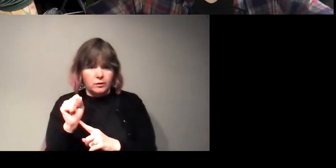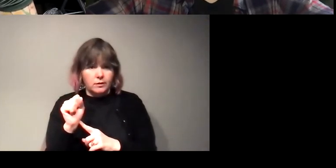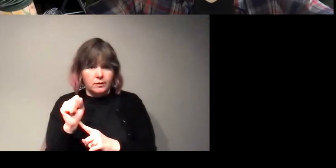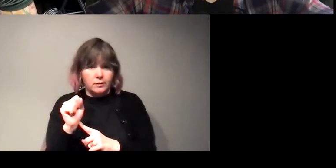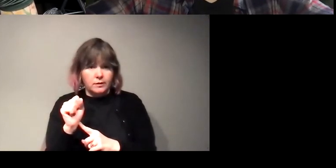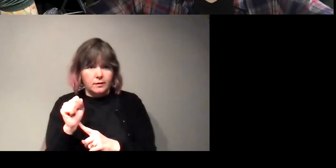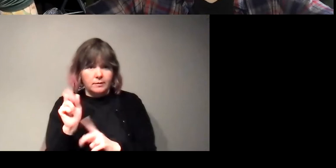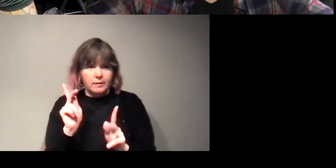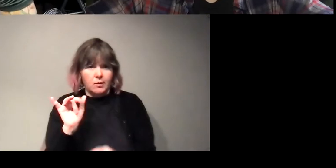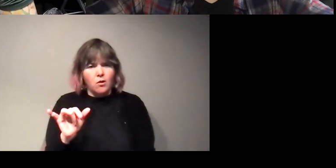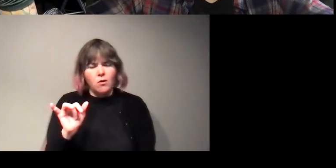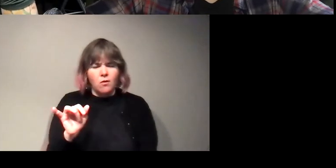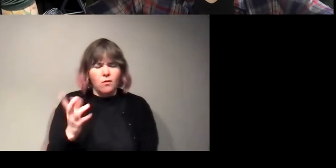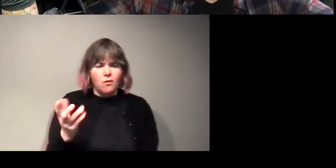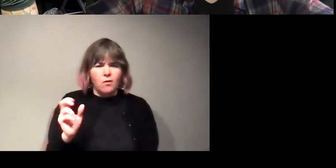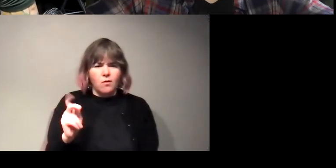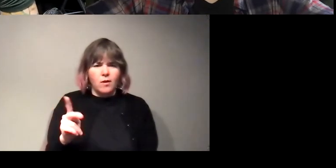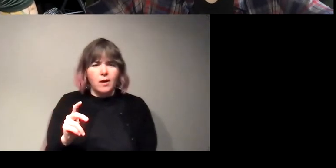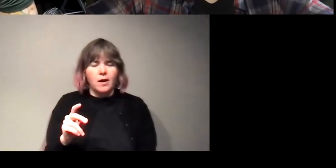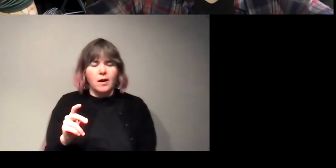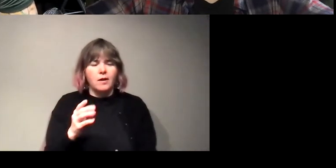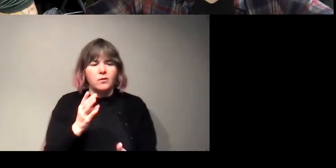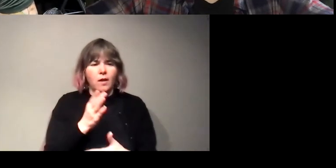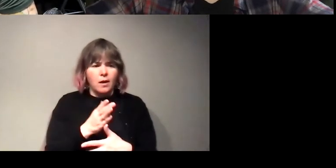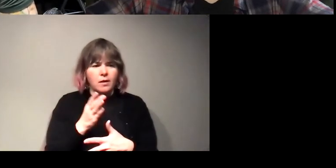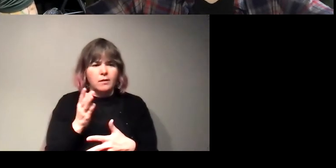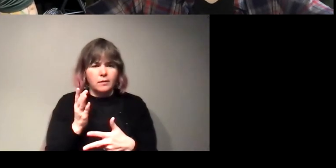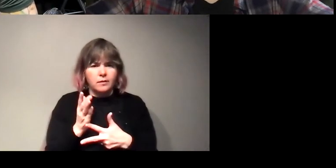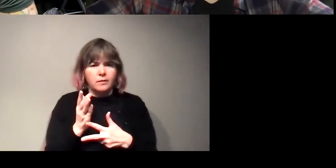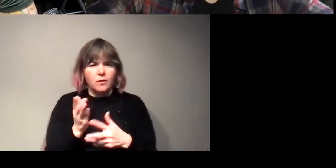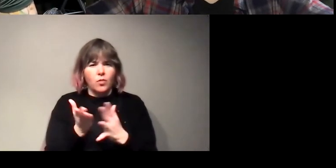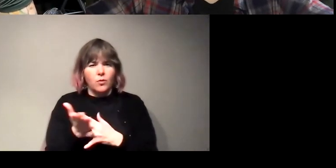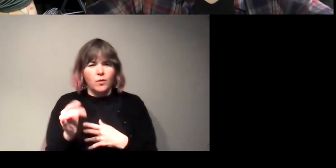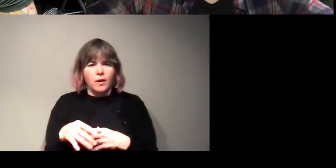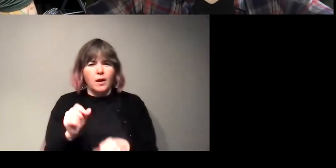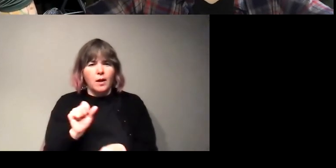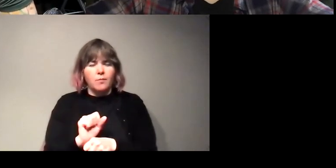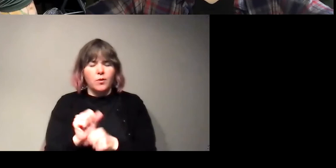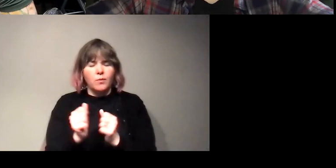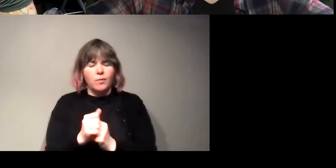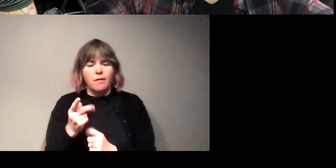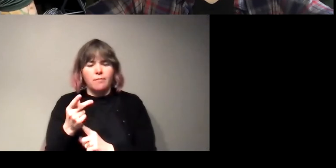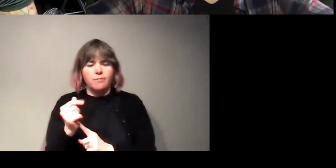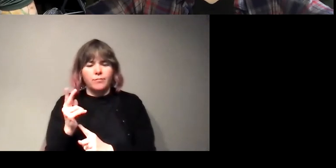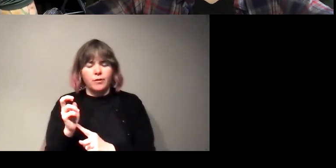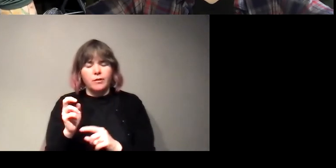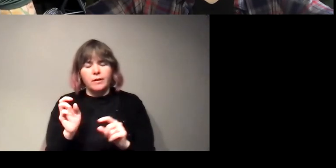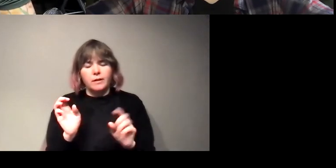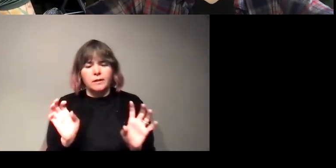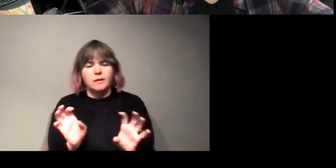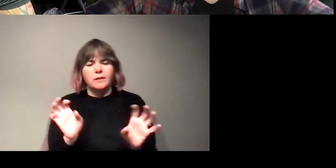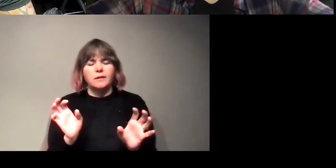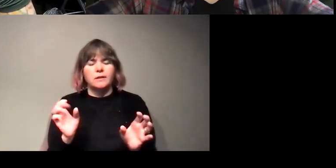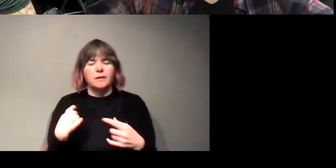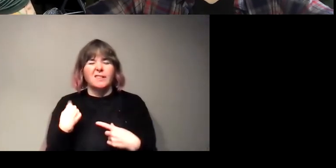okay. Yeah. But through all of these, I've been working in prairie ornamentation since